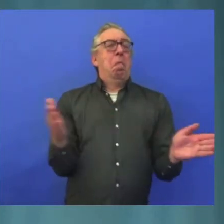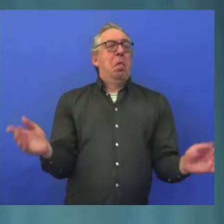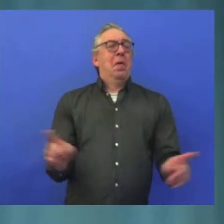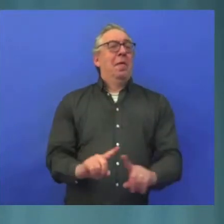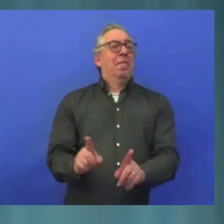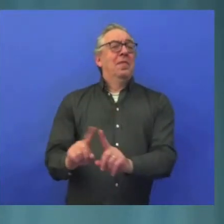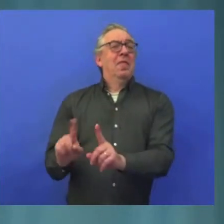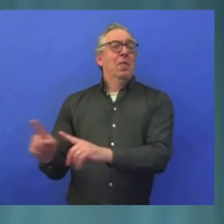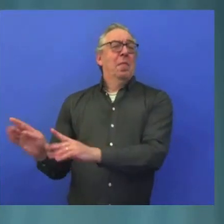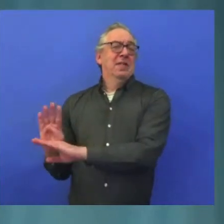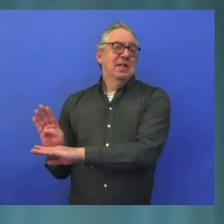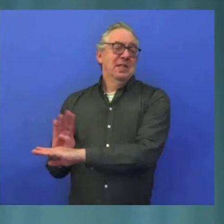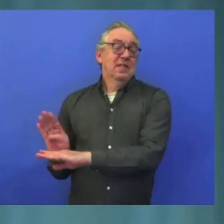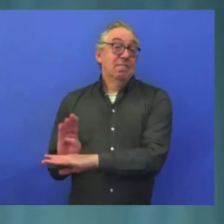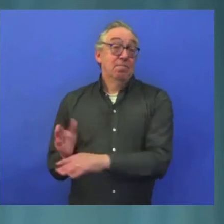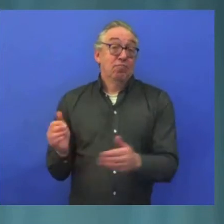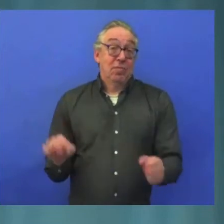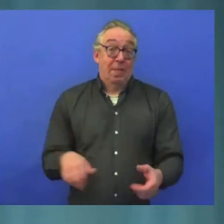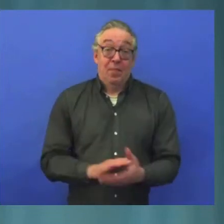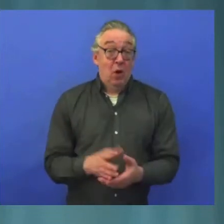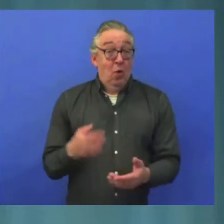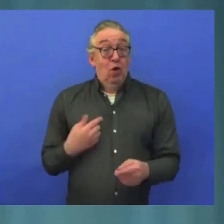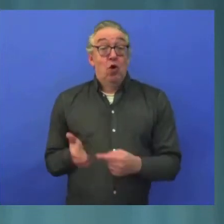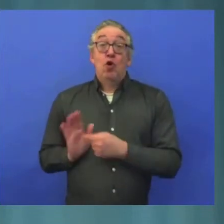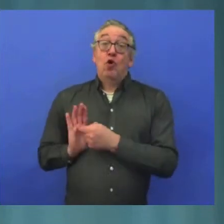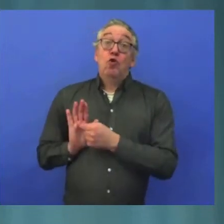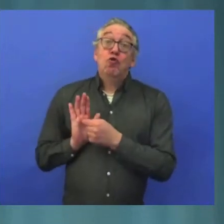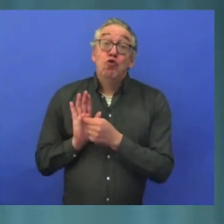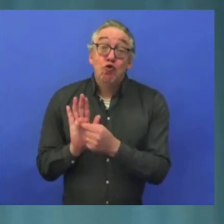an entrepreneur or running a business.